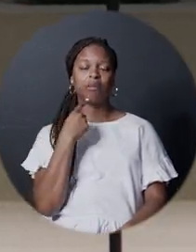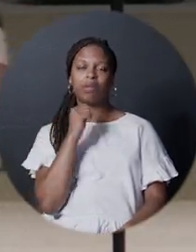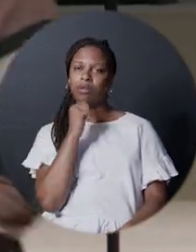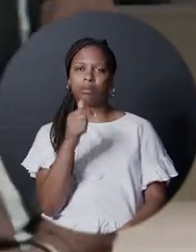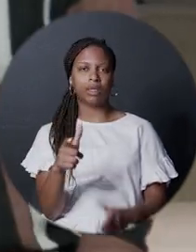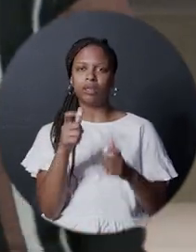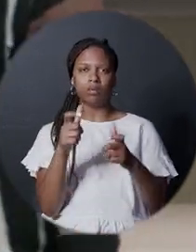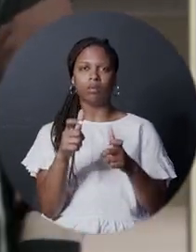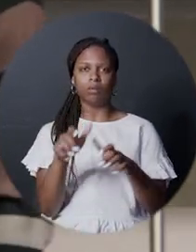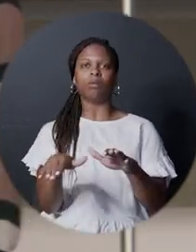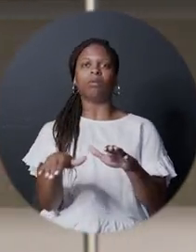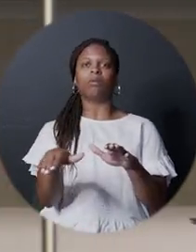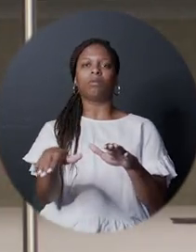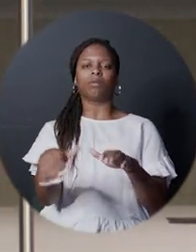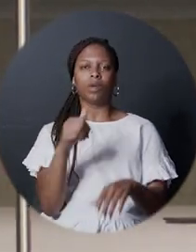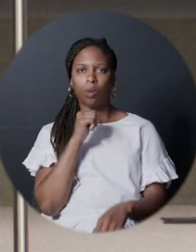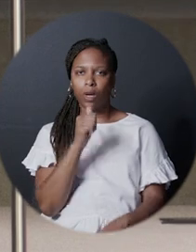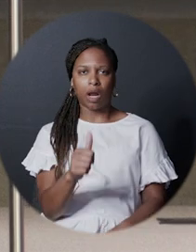improv, I wasn't speeding.